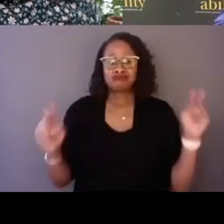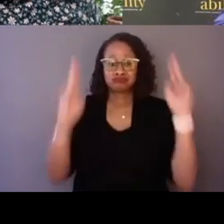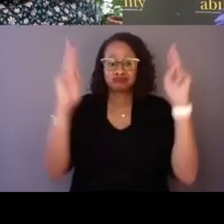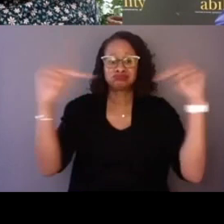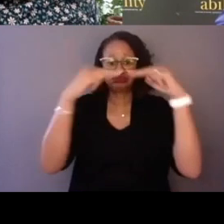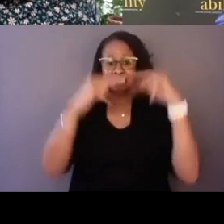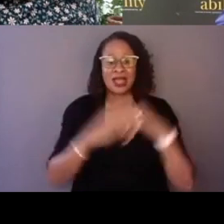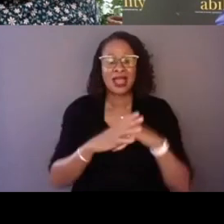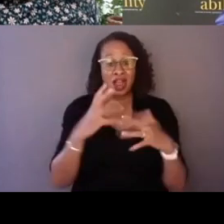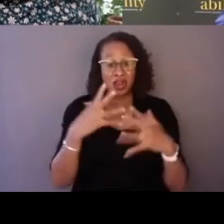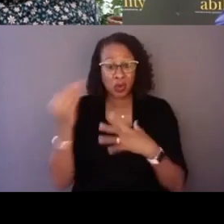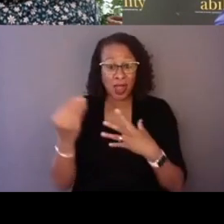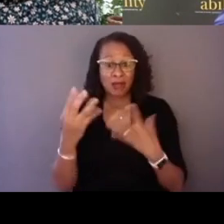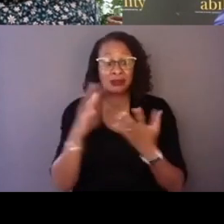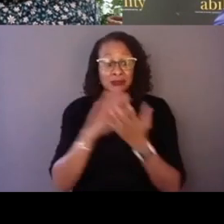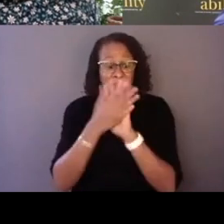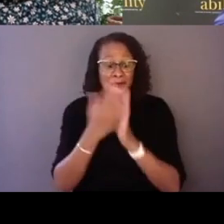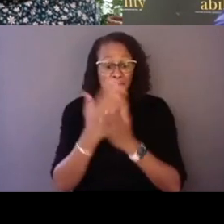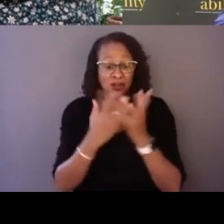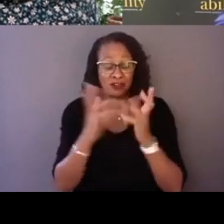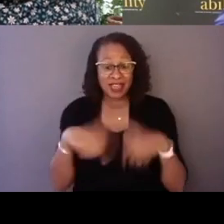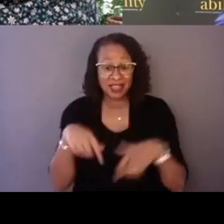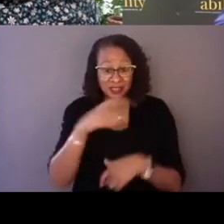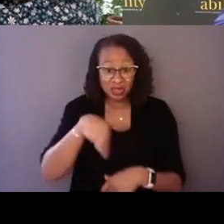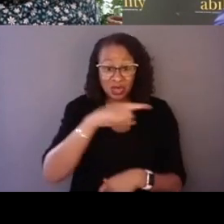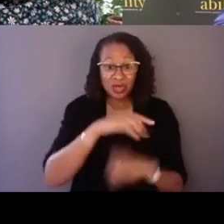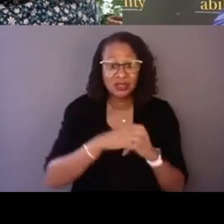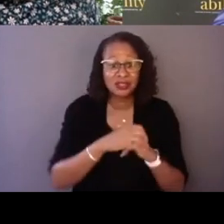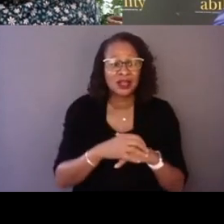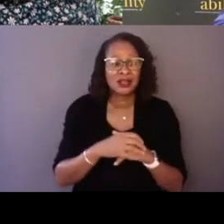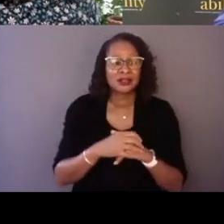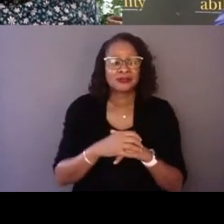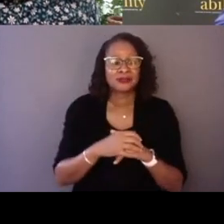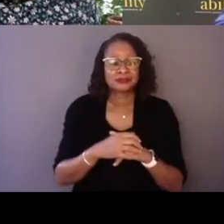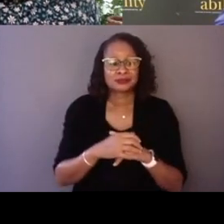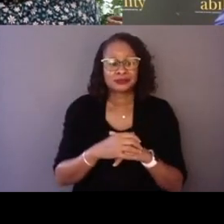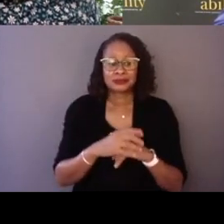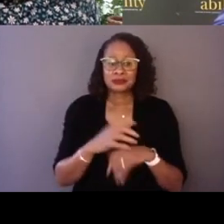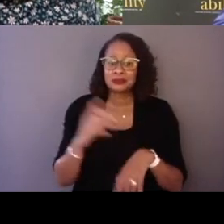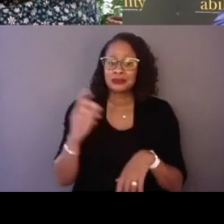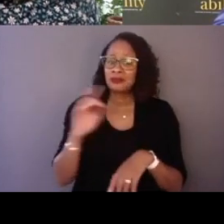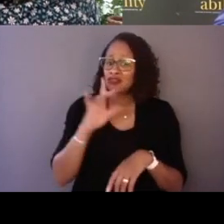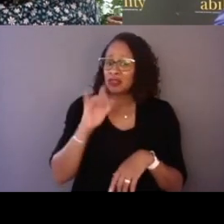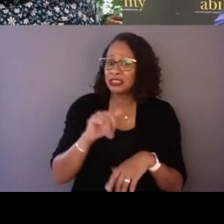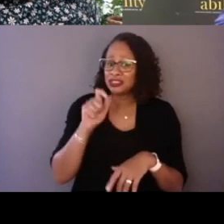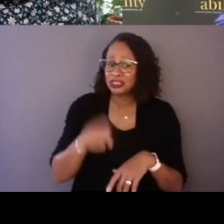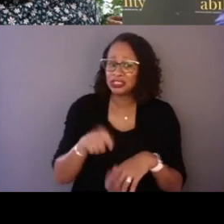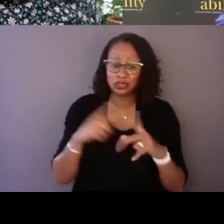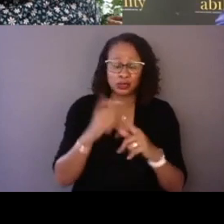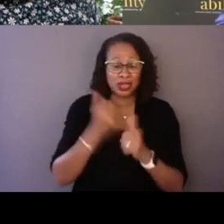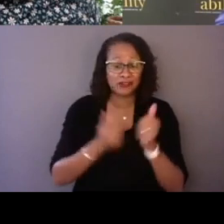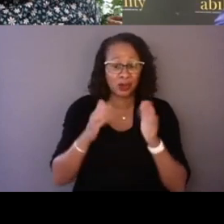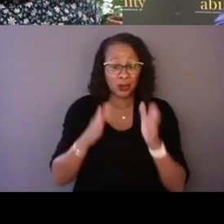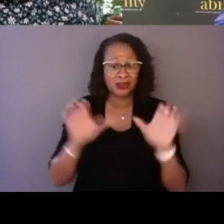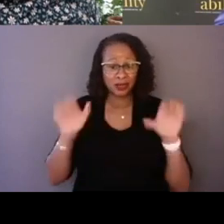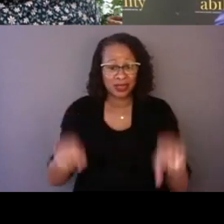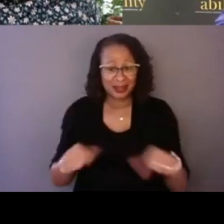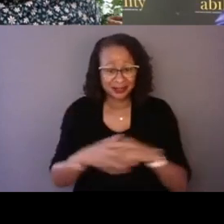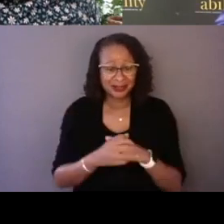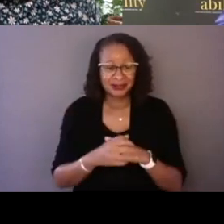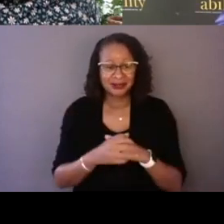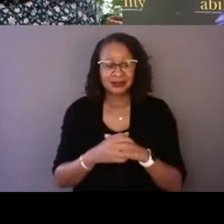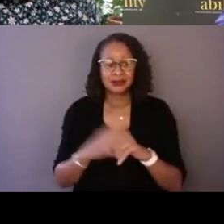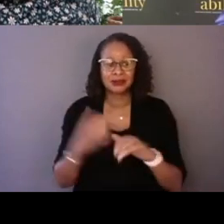being part of that circle? Like, you need to, I think, really in every way that you can, really show